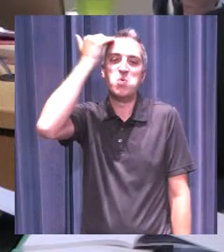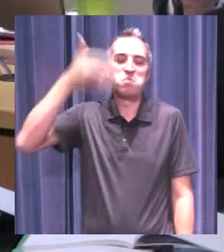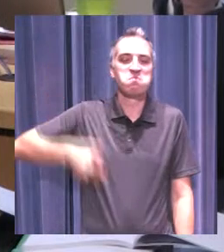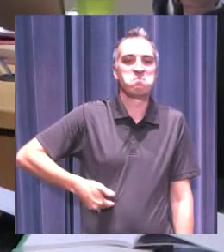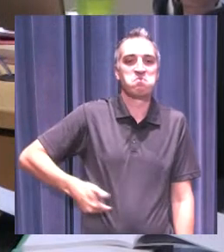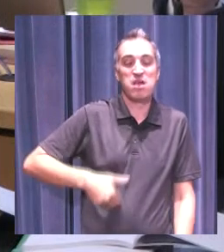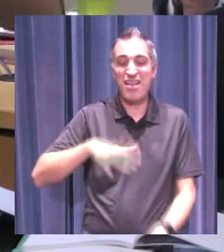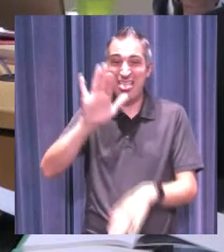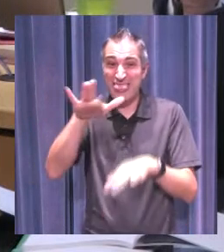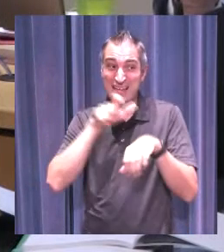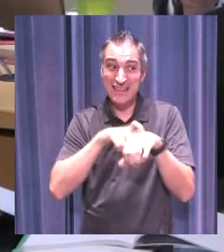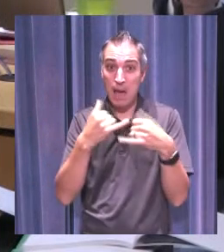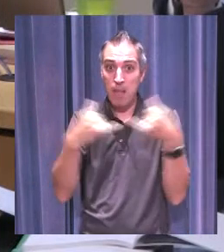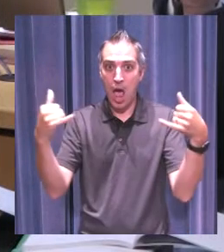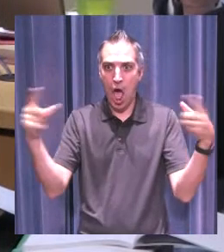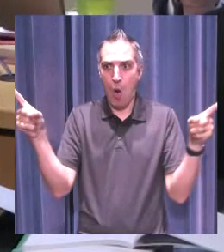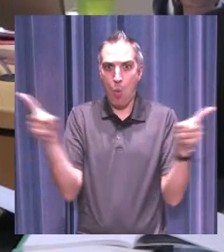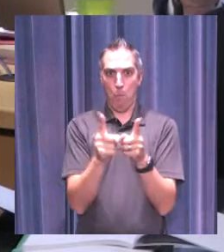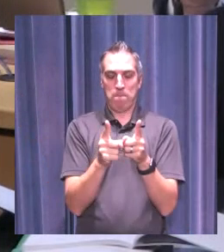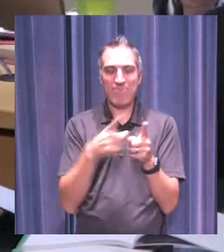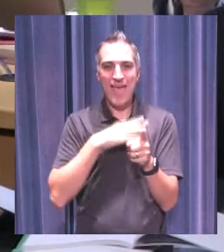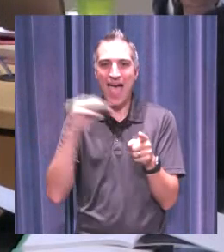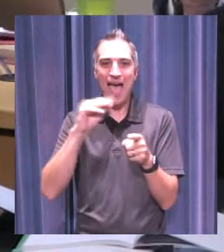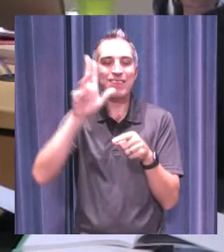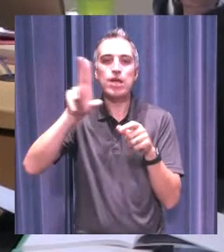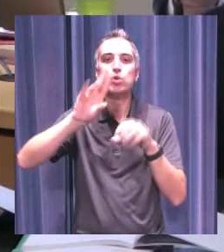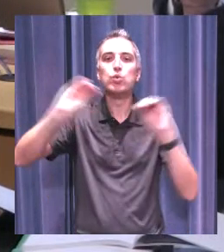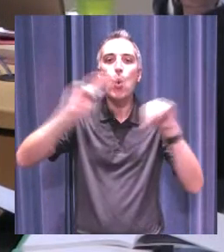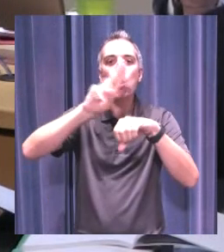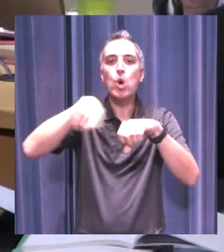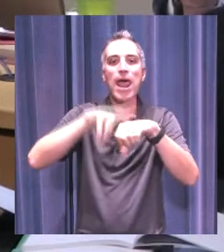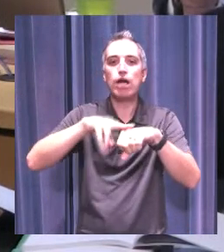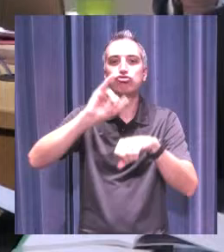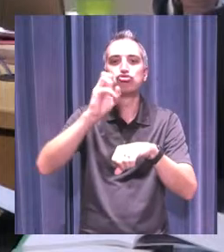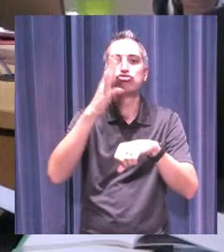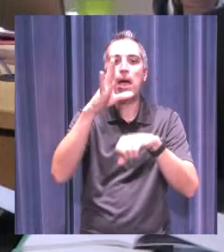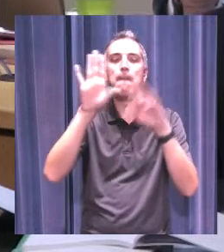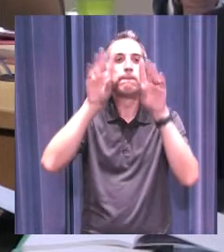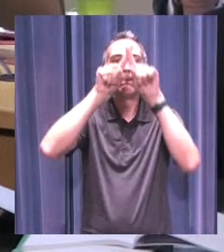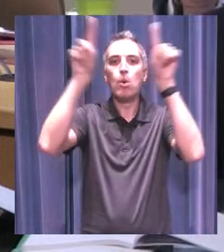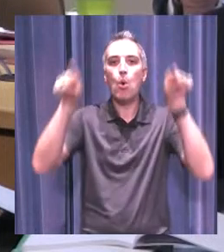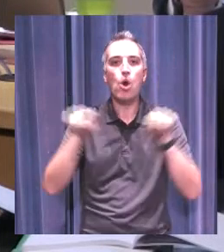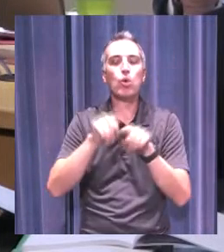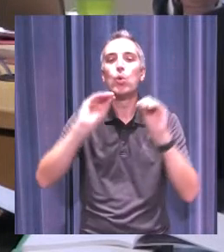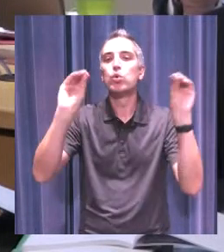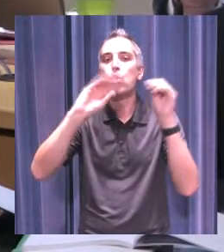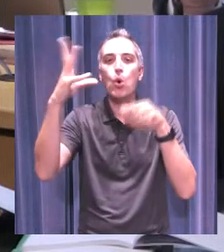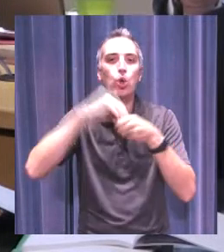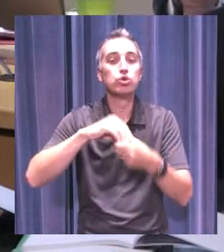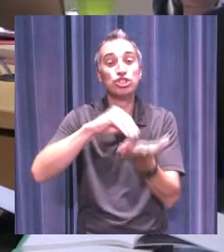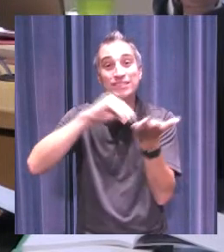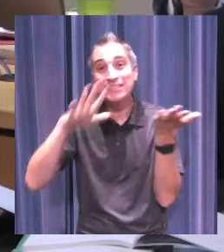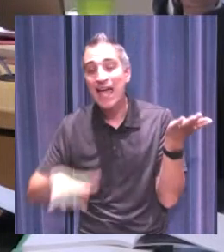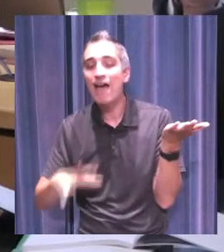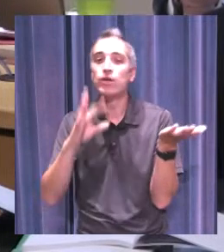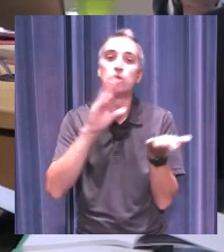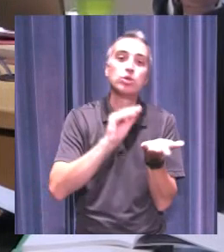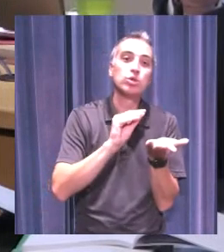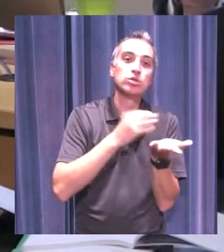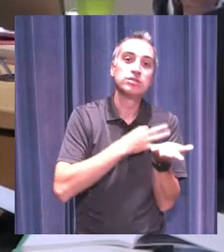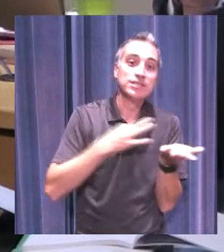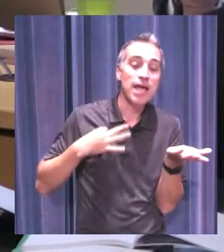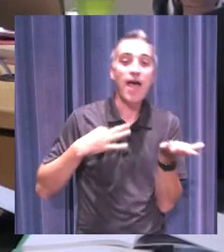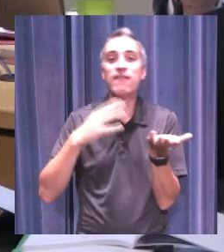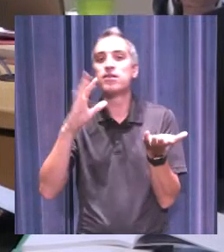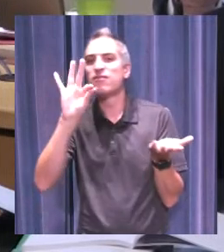very abbreviated. The position was not on any national job boards. There was no inclusion of students, staff, faculty, or community in